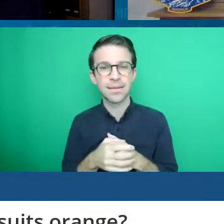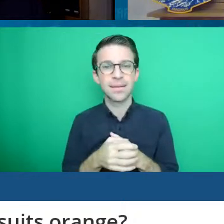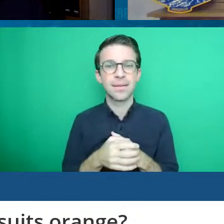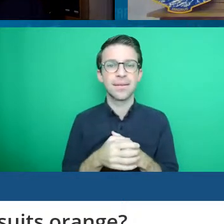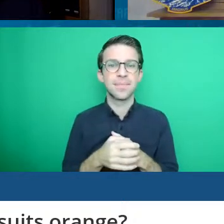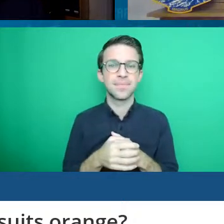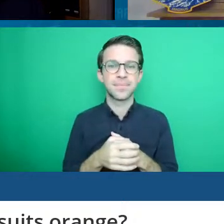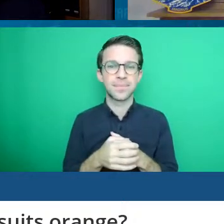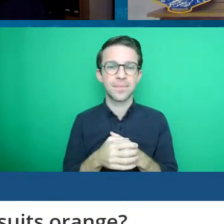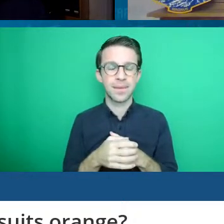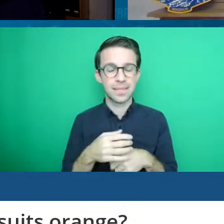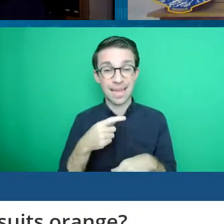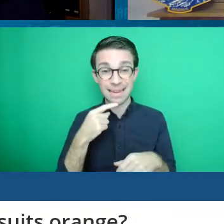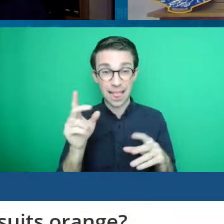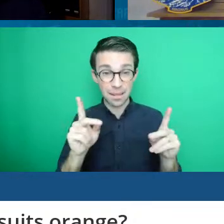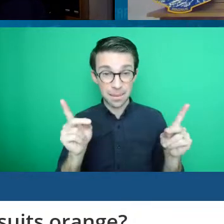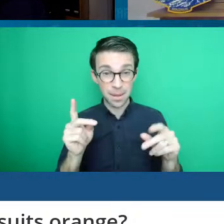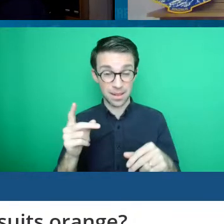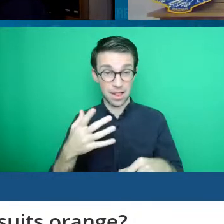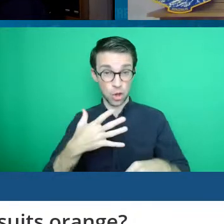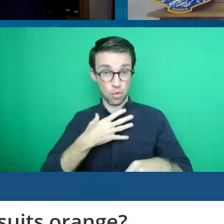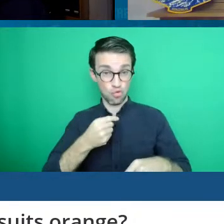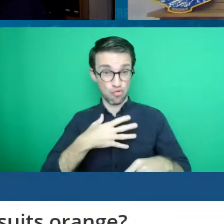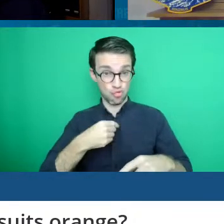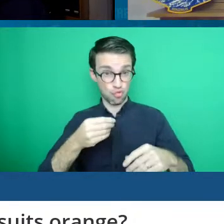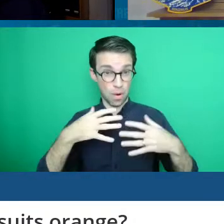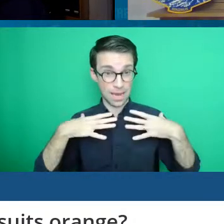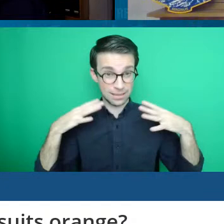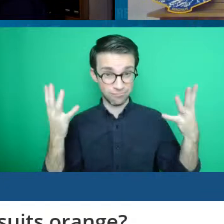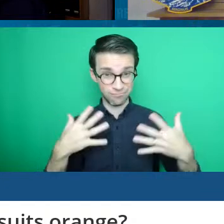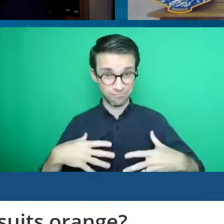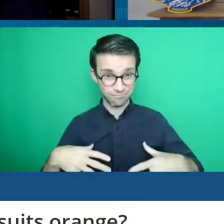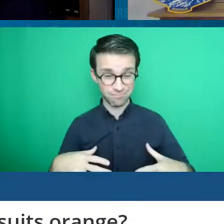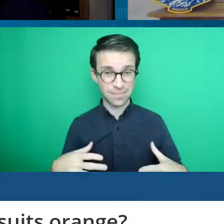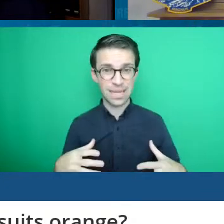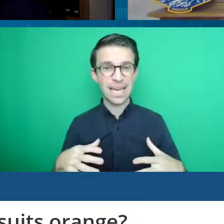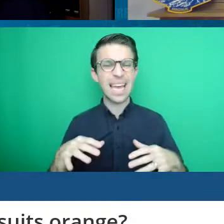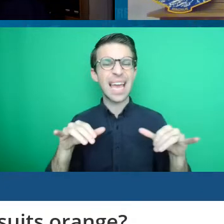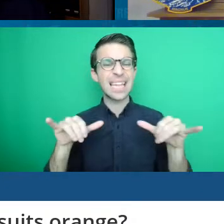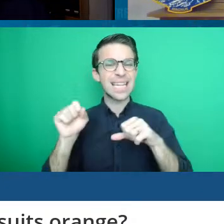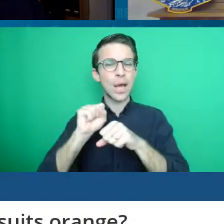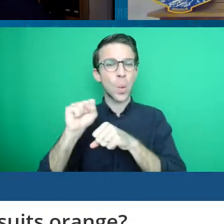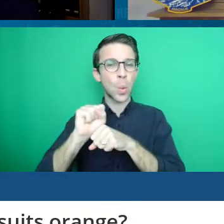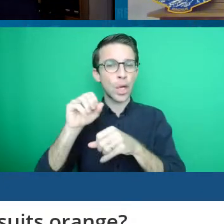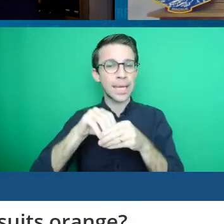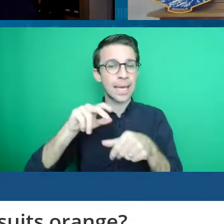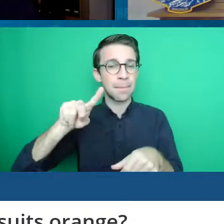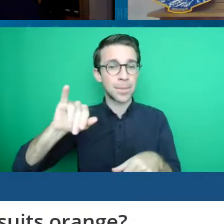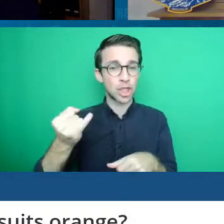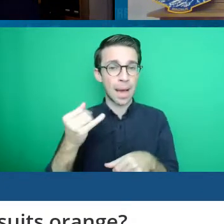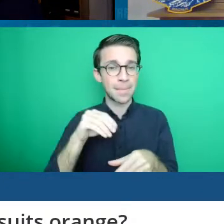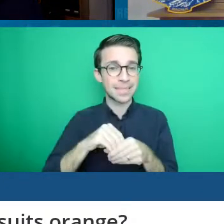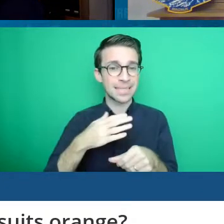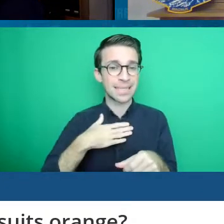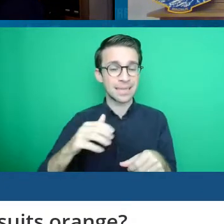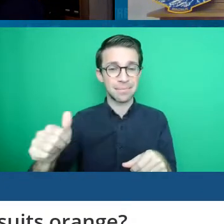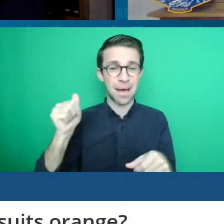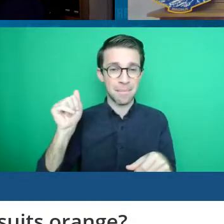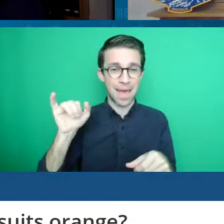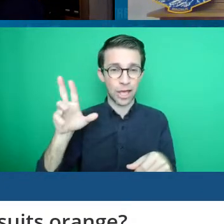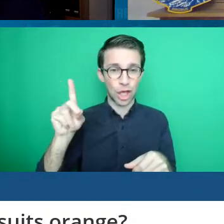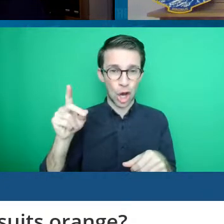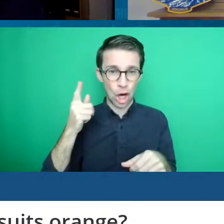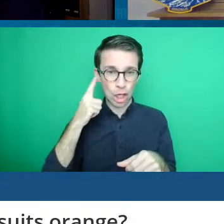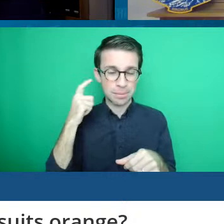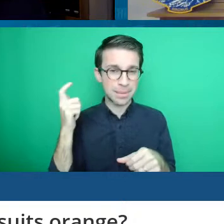people working in this spacesuit, doing a spacewalk was like working in my pajamas in my backyard because the temperature control was so good